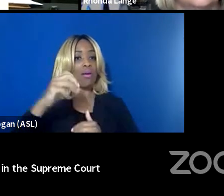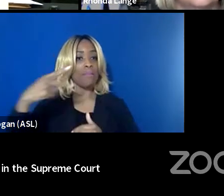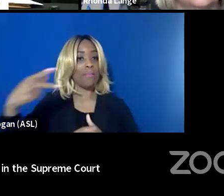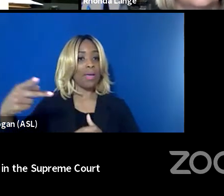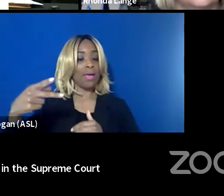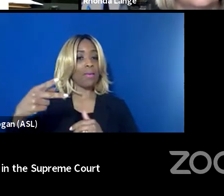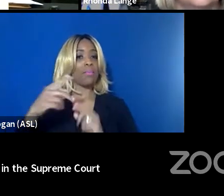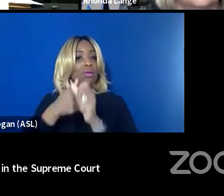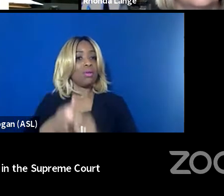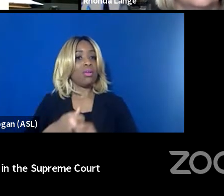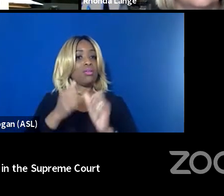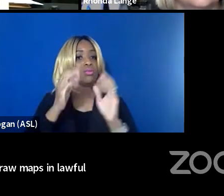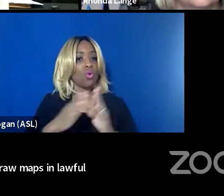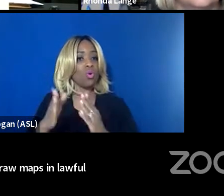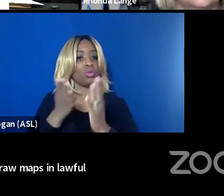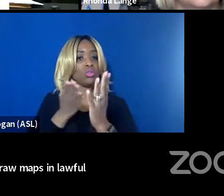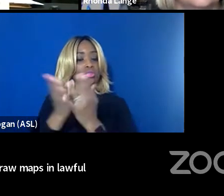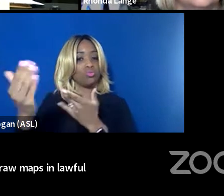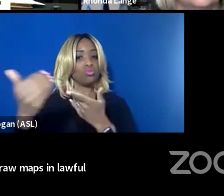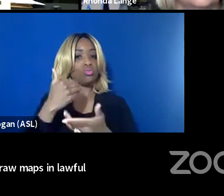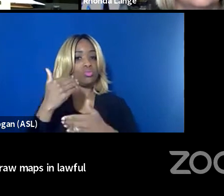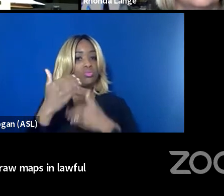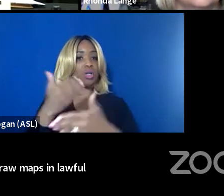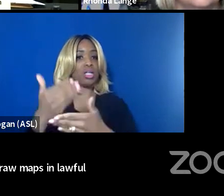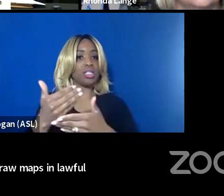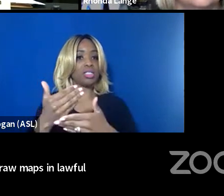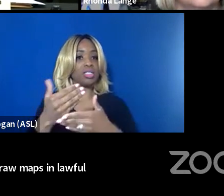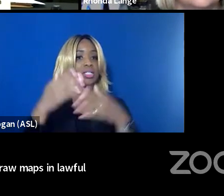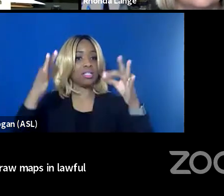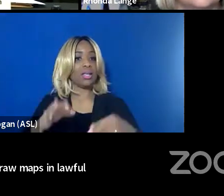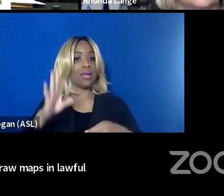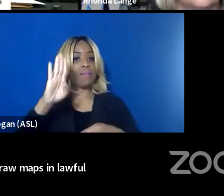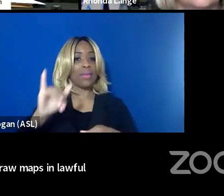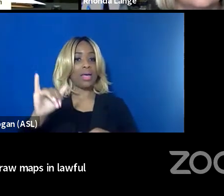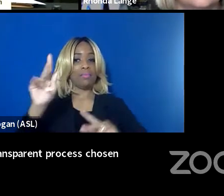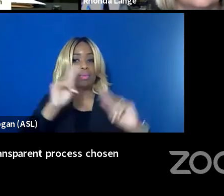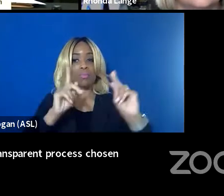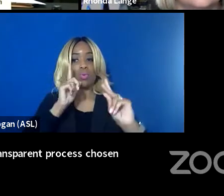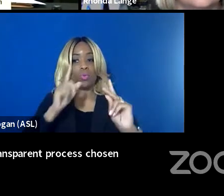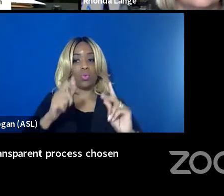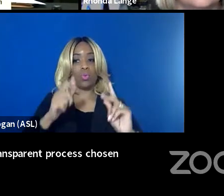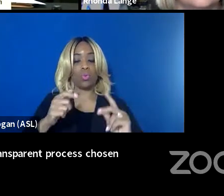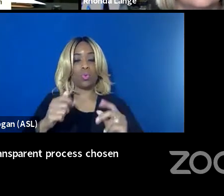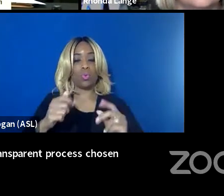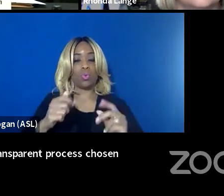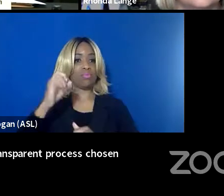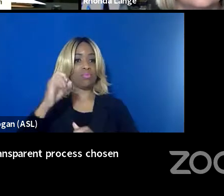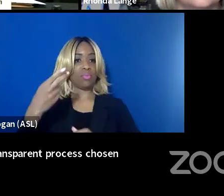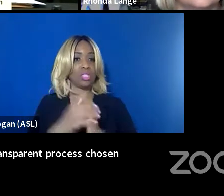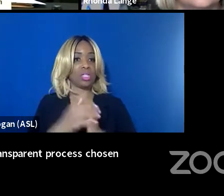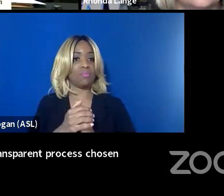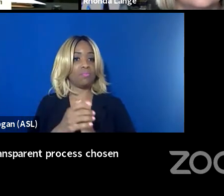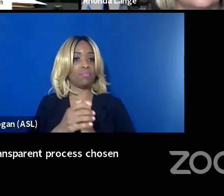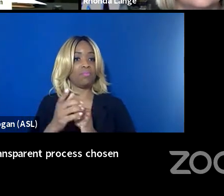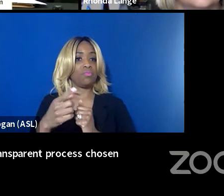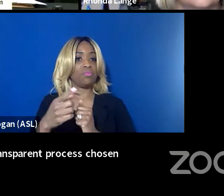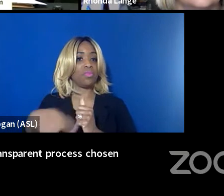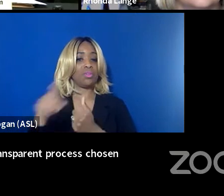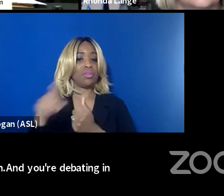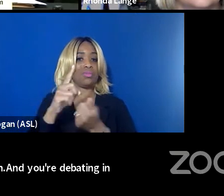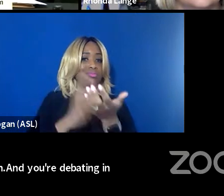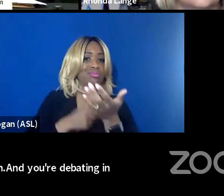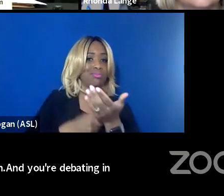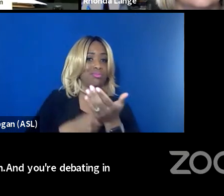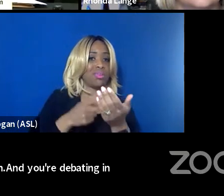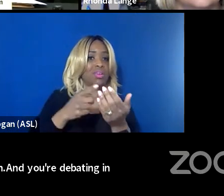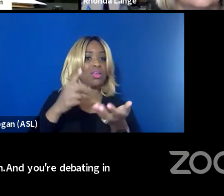the orderly and transparent process chosen by the people of the state of Michigan. And you're debating in committee and all about what that really